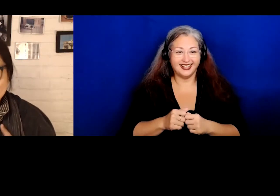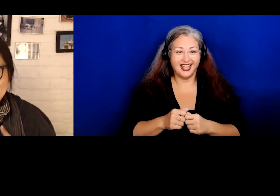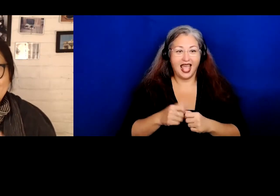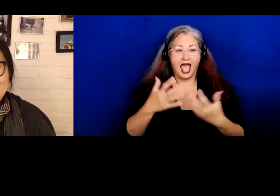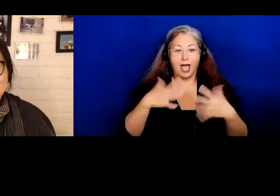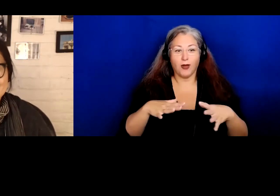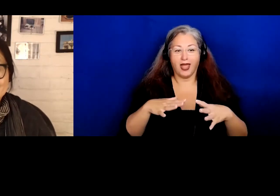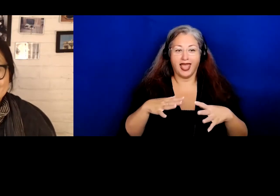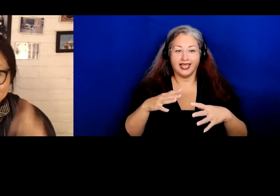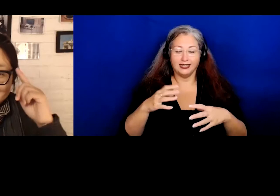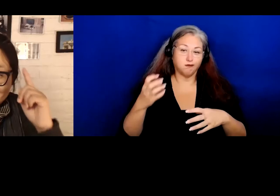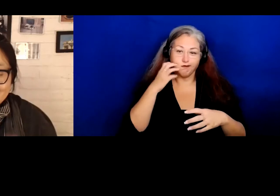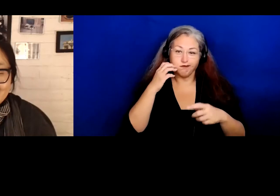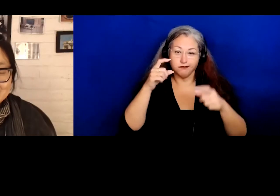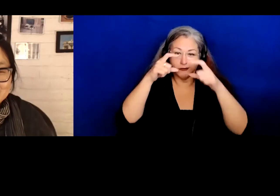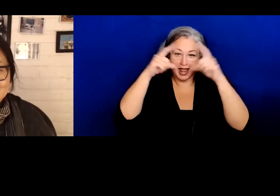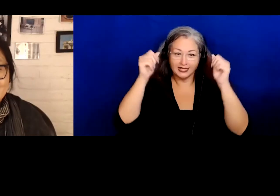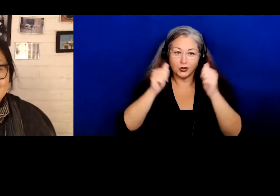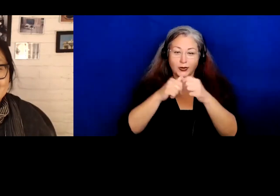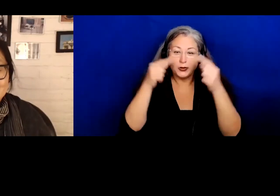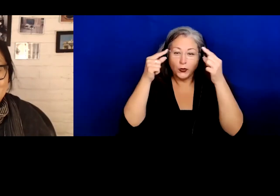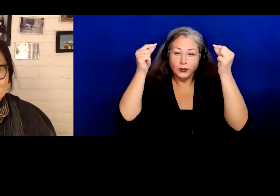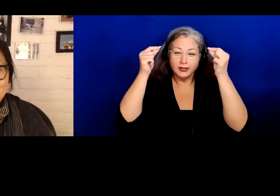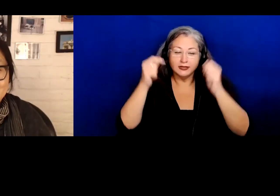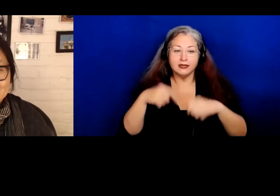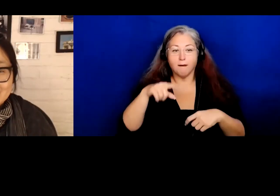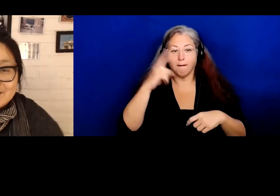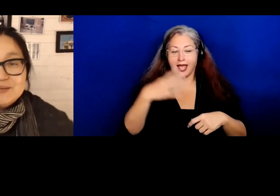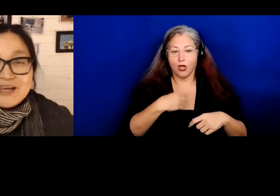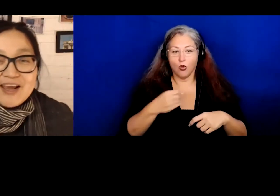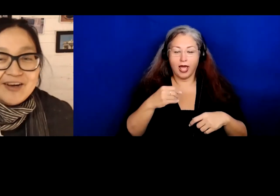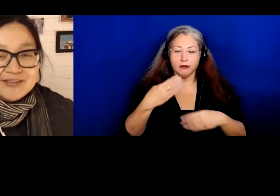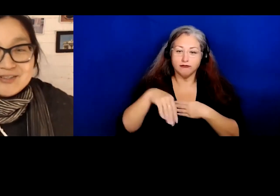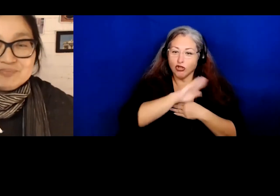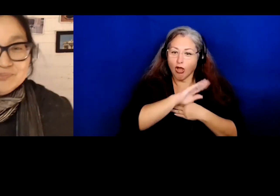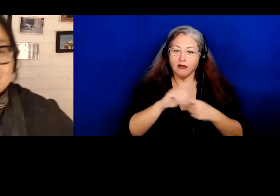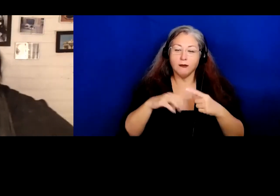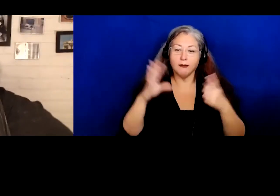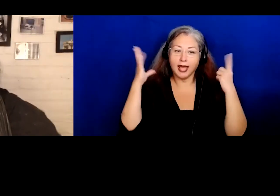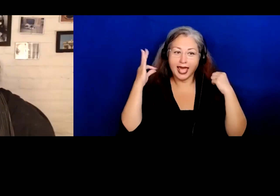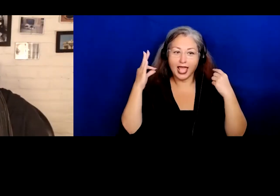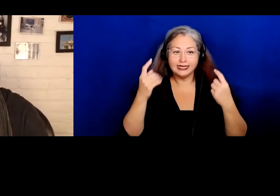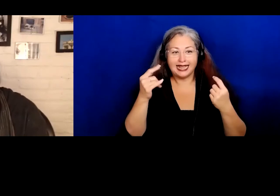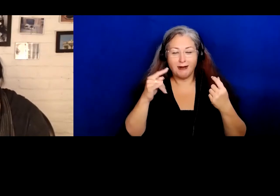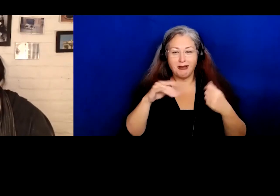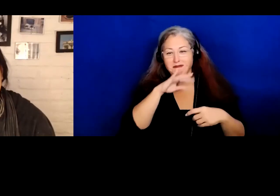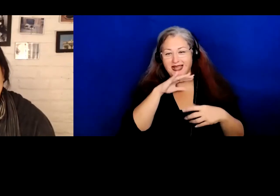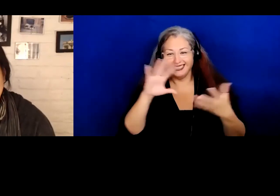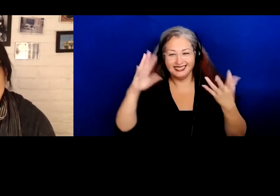wearing chunky black glasses with little cat tips and a black and white scarf, and my hair is a little messy, but